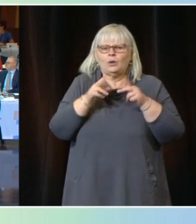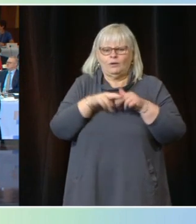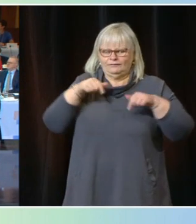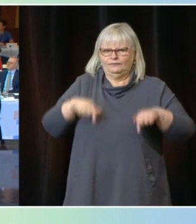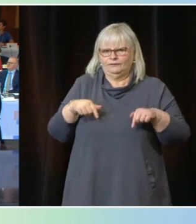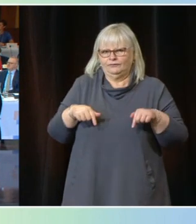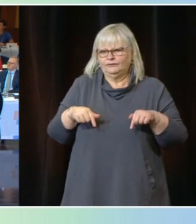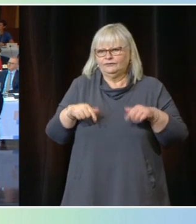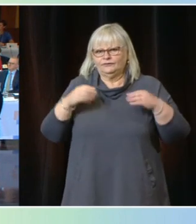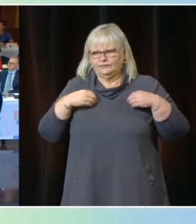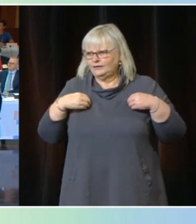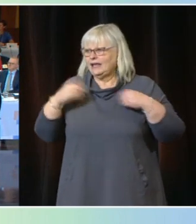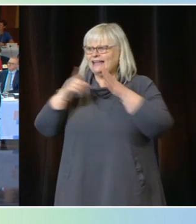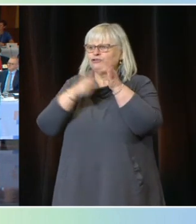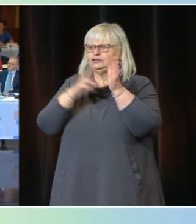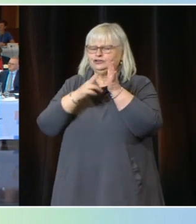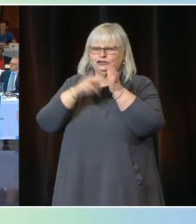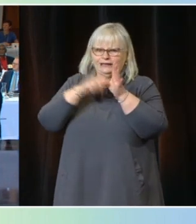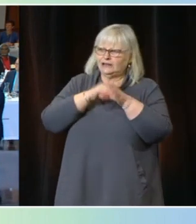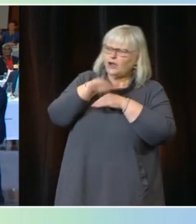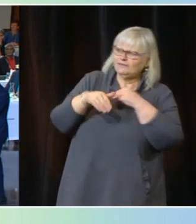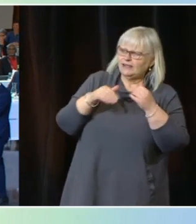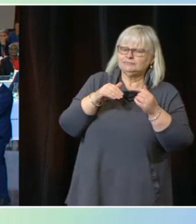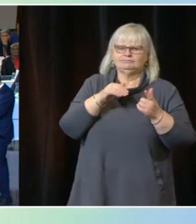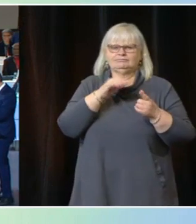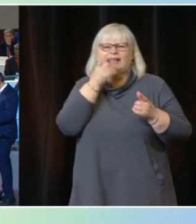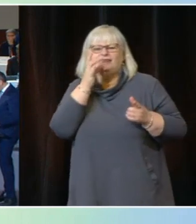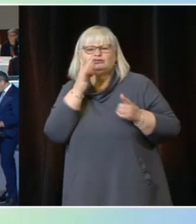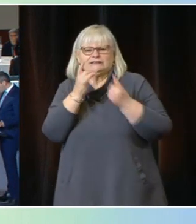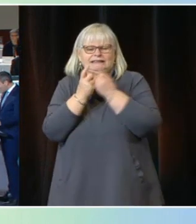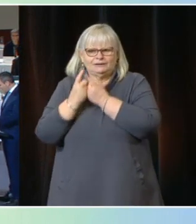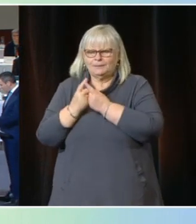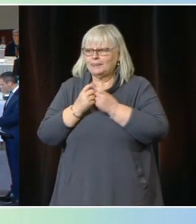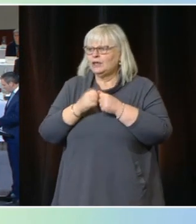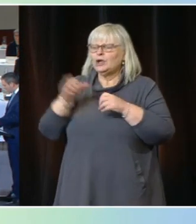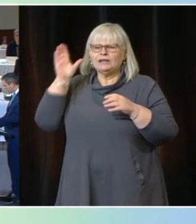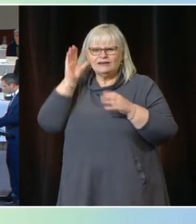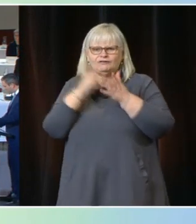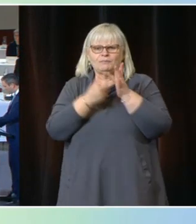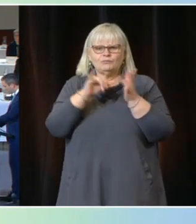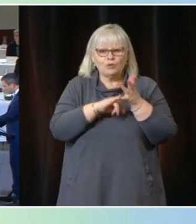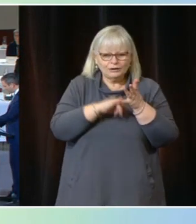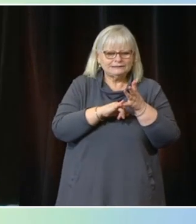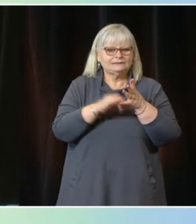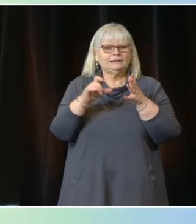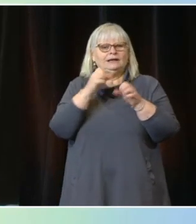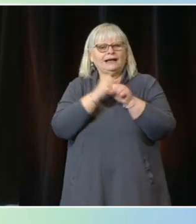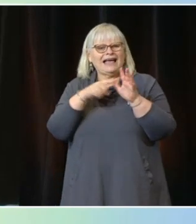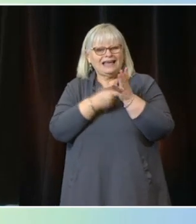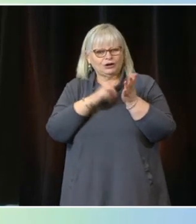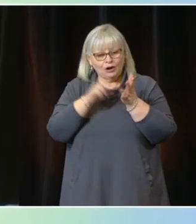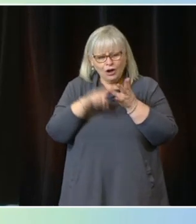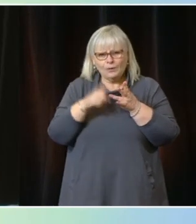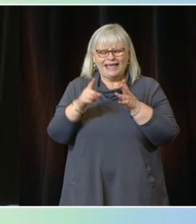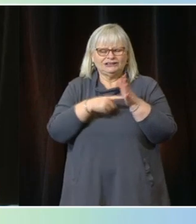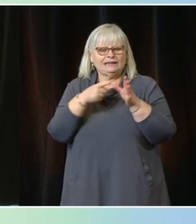Industries and Jenny Mcallister on energy we'll hear from roscano and Yasmin pool at dinner